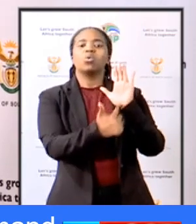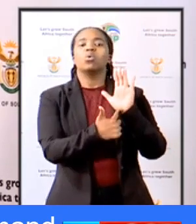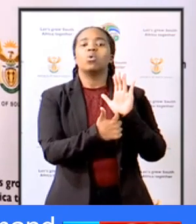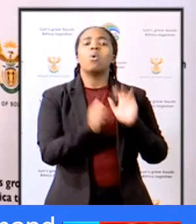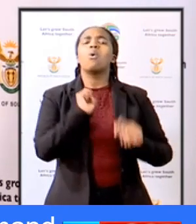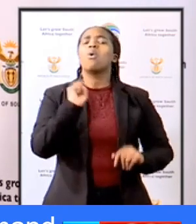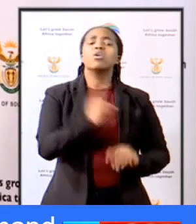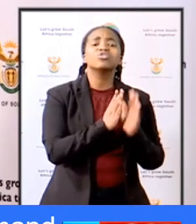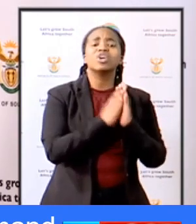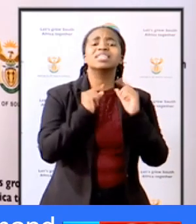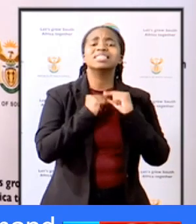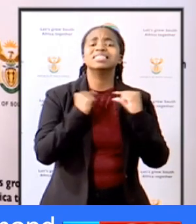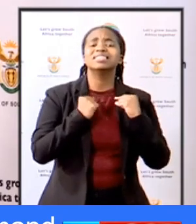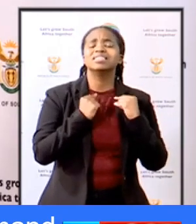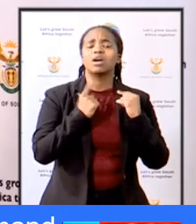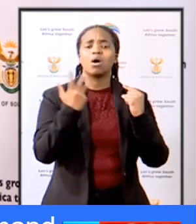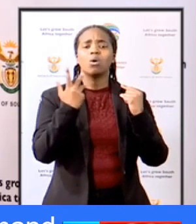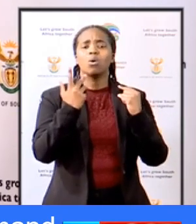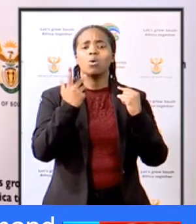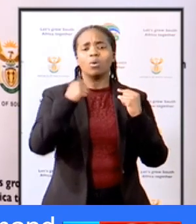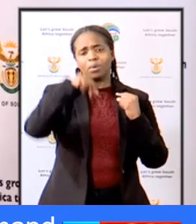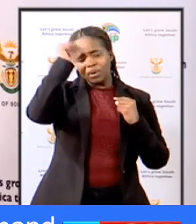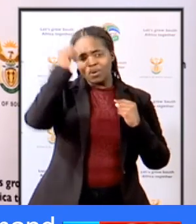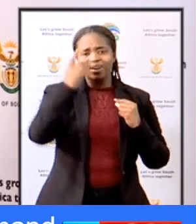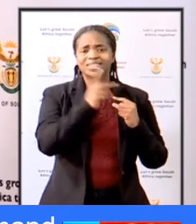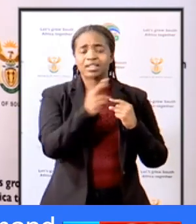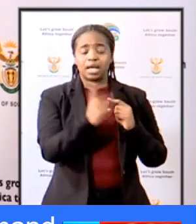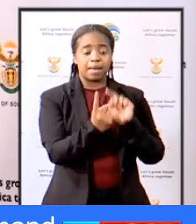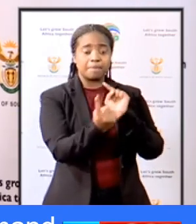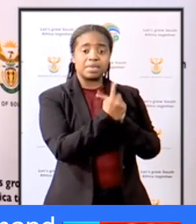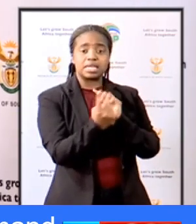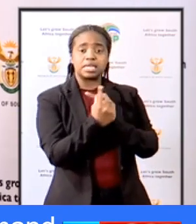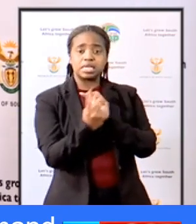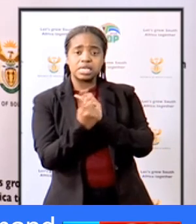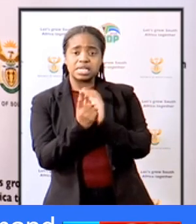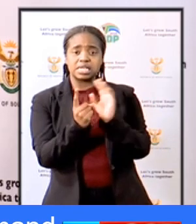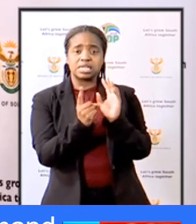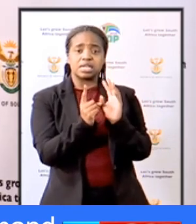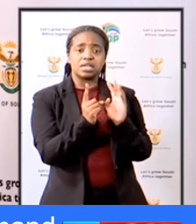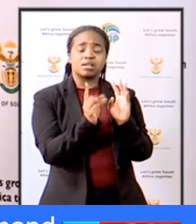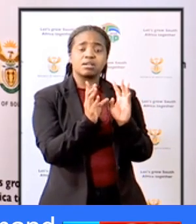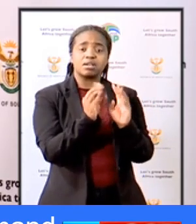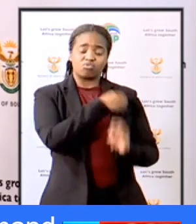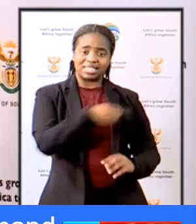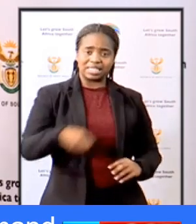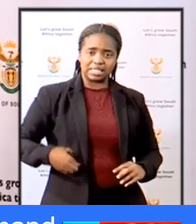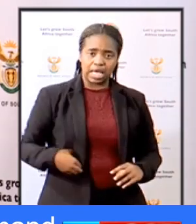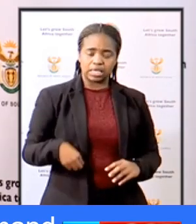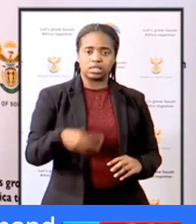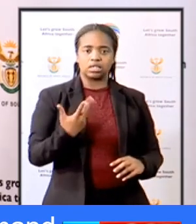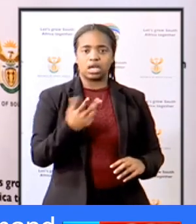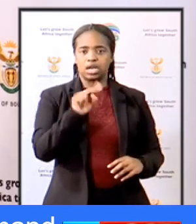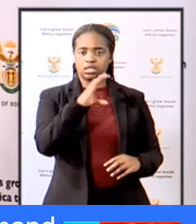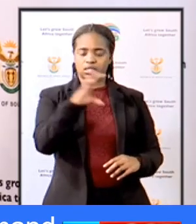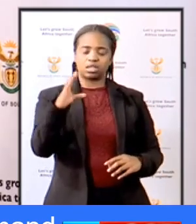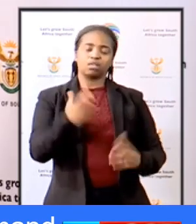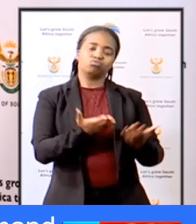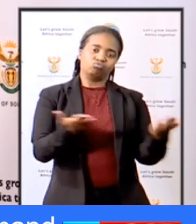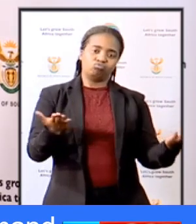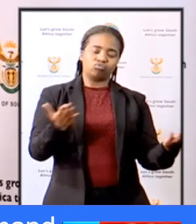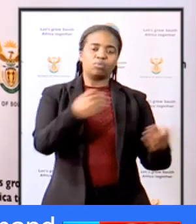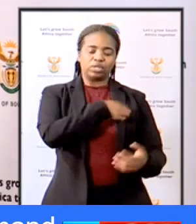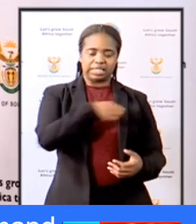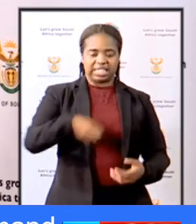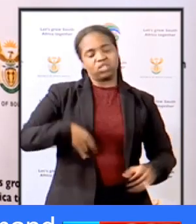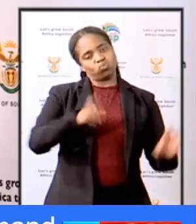all church leaders in their meeting with the president and members of the executive have said, President, we